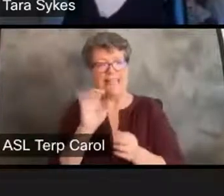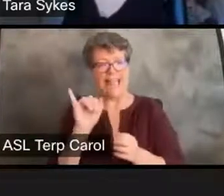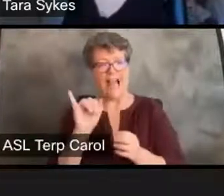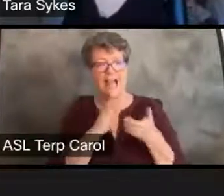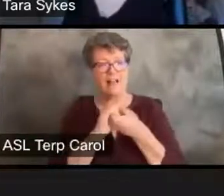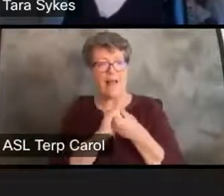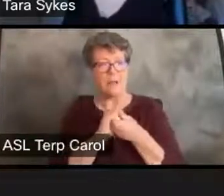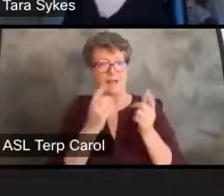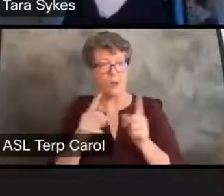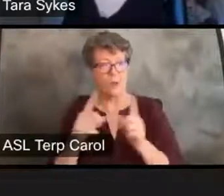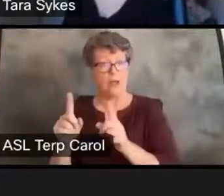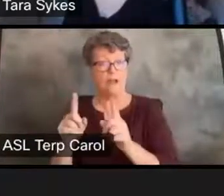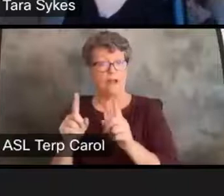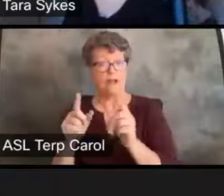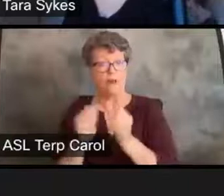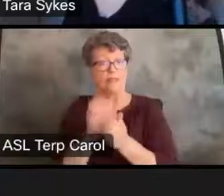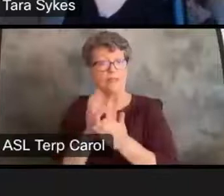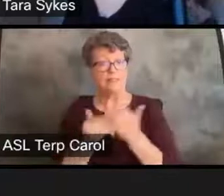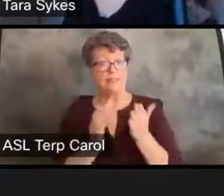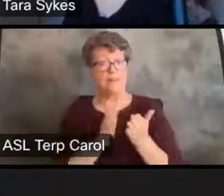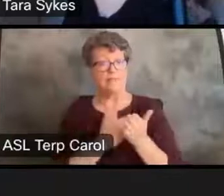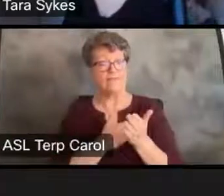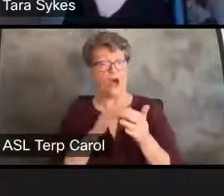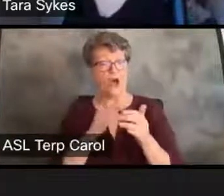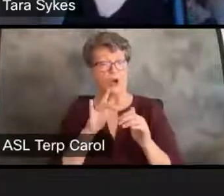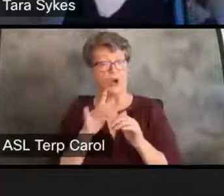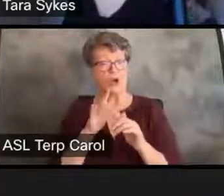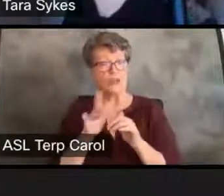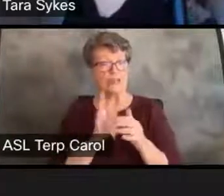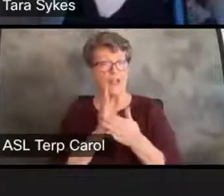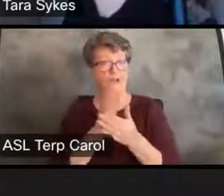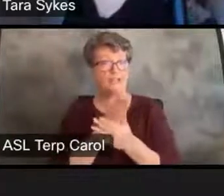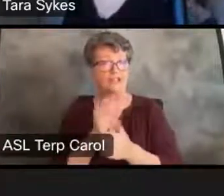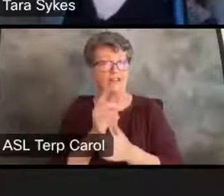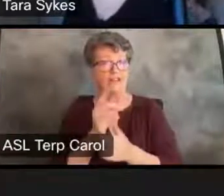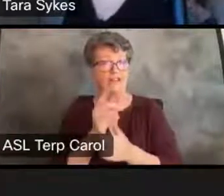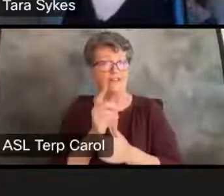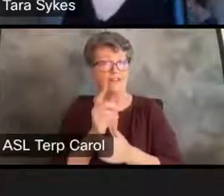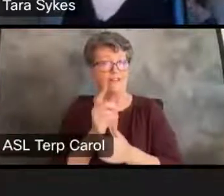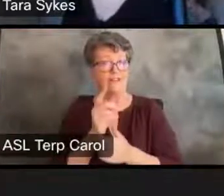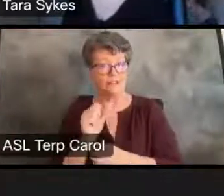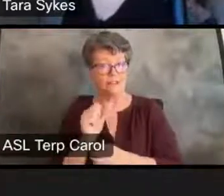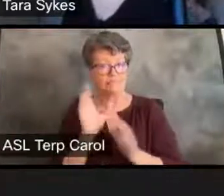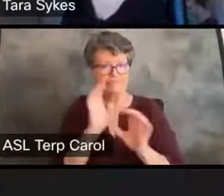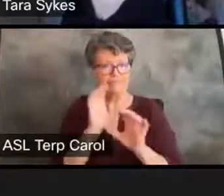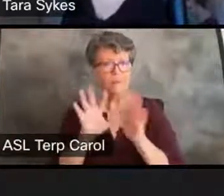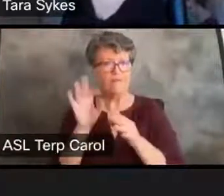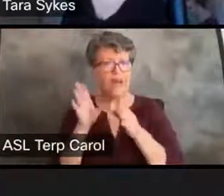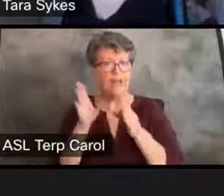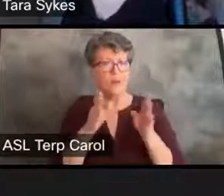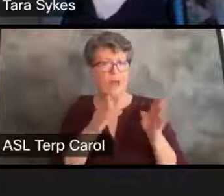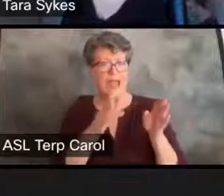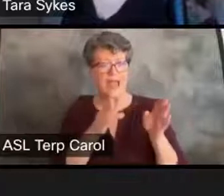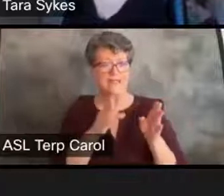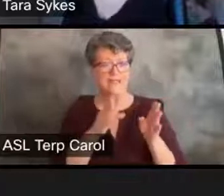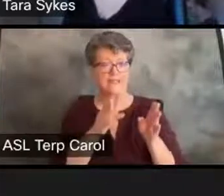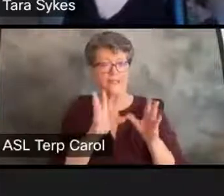Jennifer Bloom pop in, I will have her help me, but I do want to share about the EI collaborative that's going on with some of